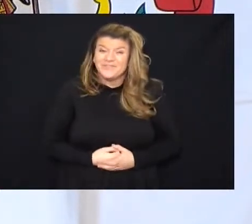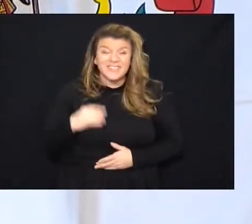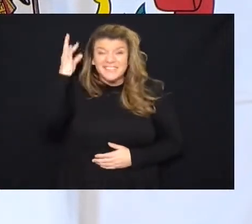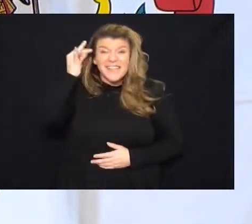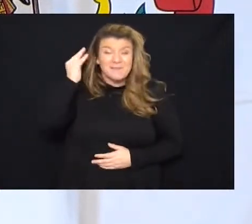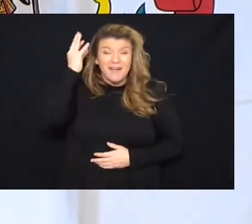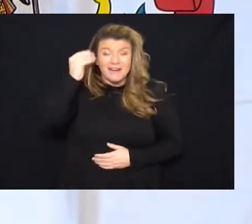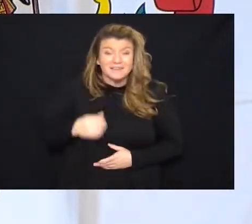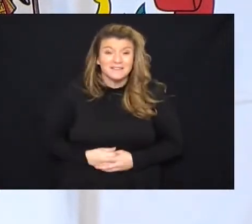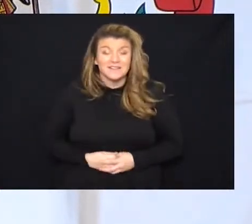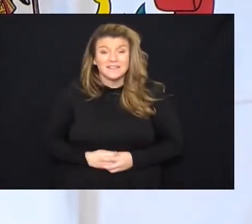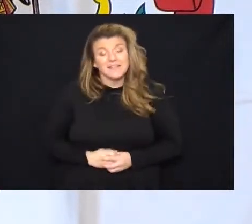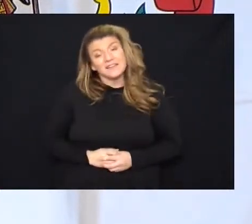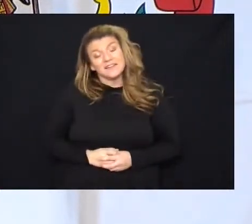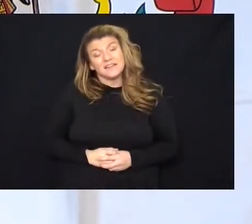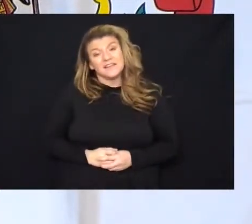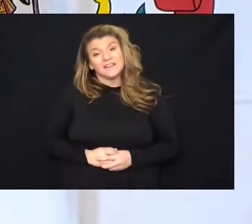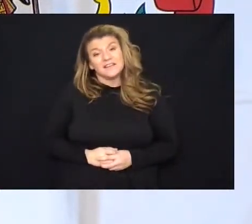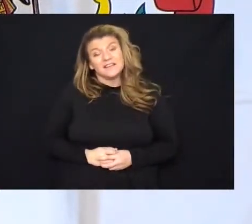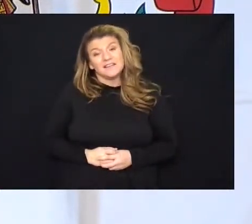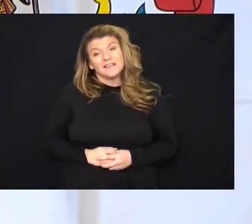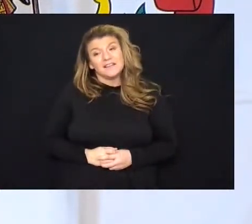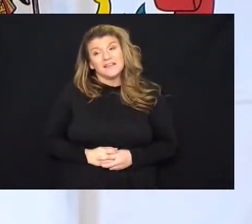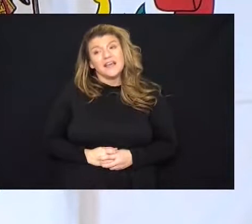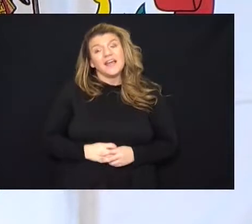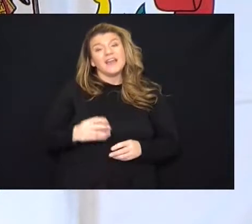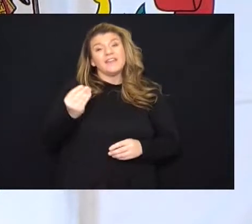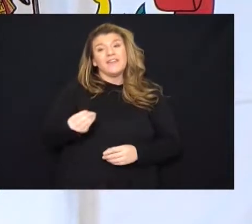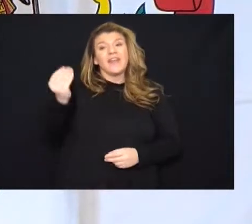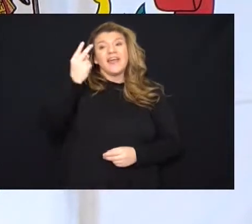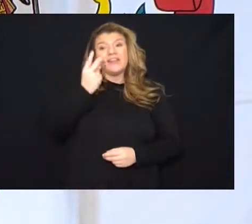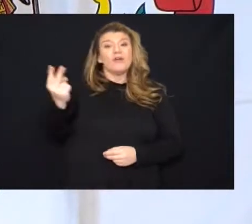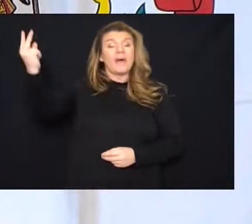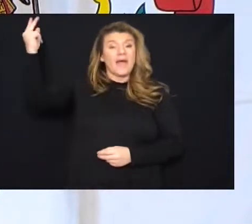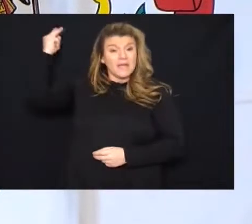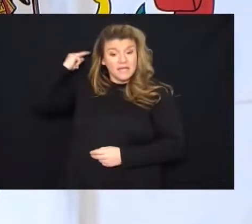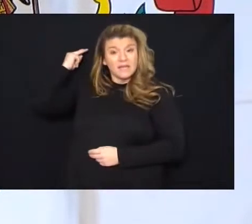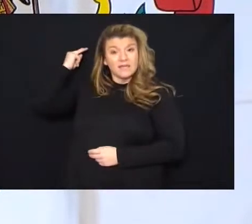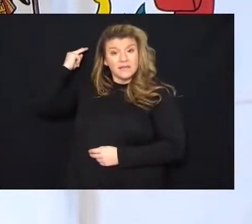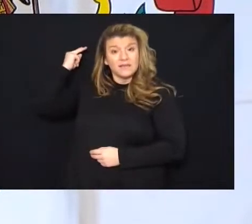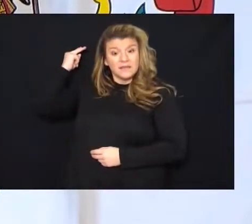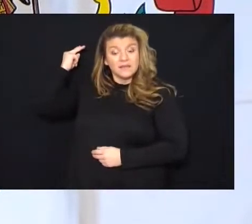back. Just think back. And,